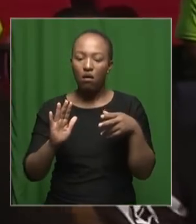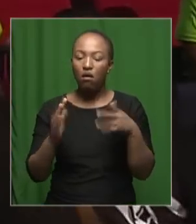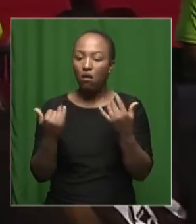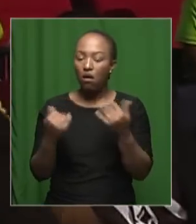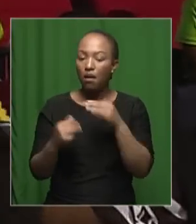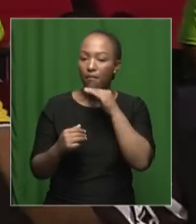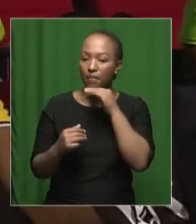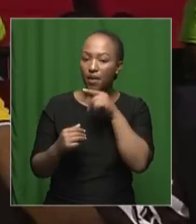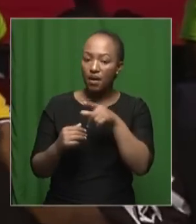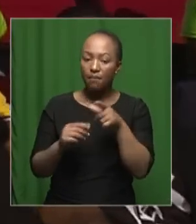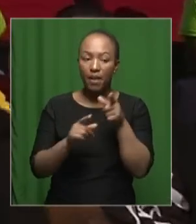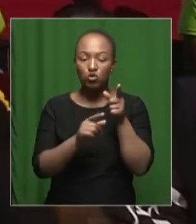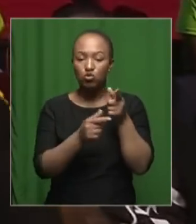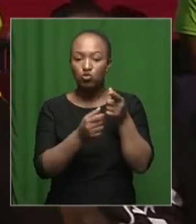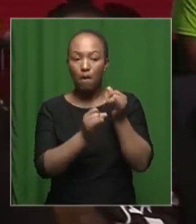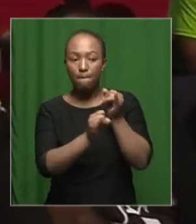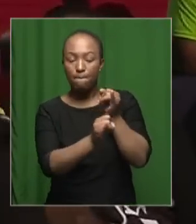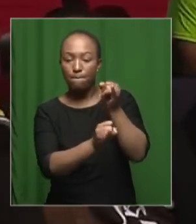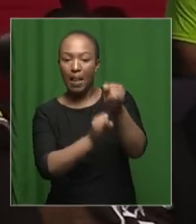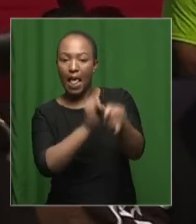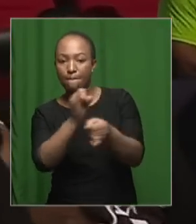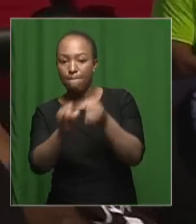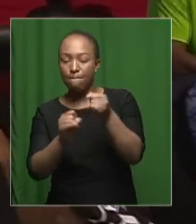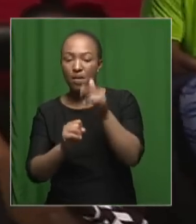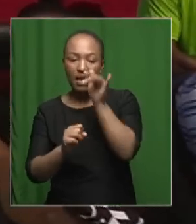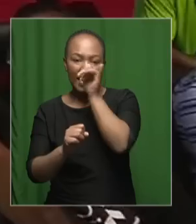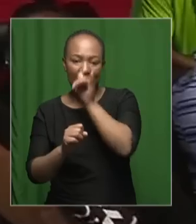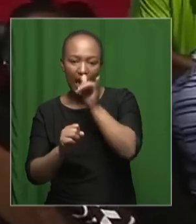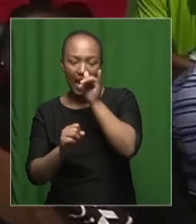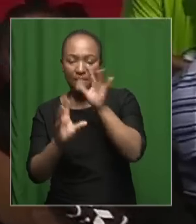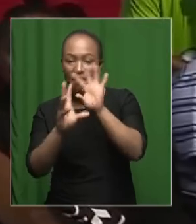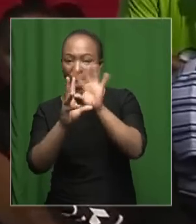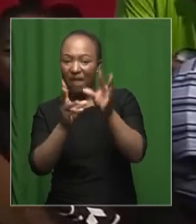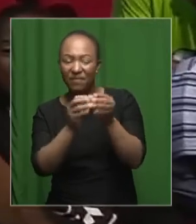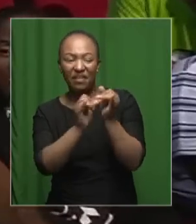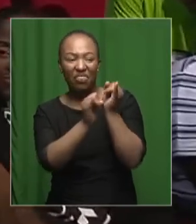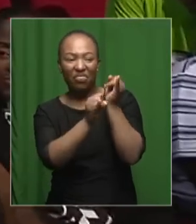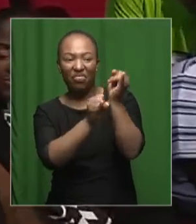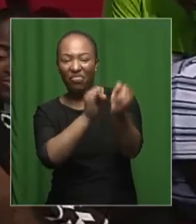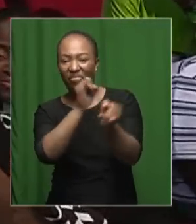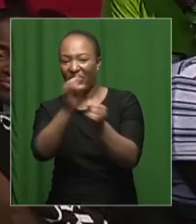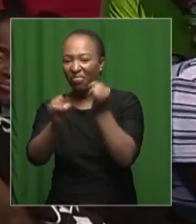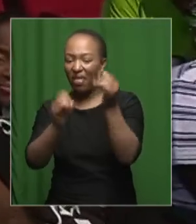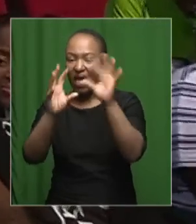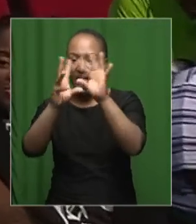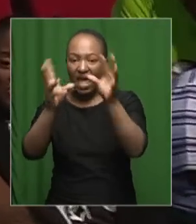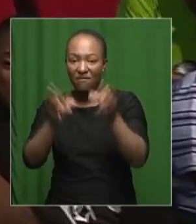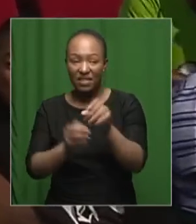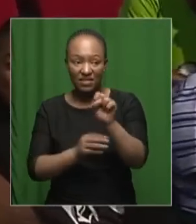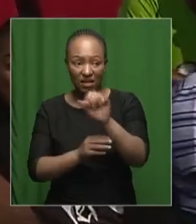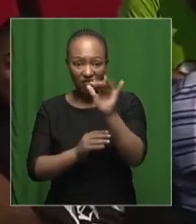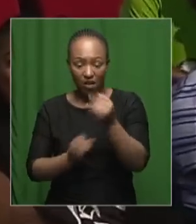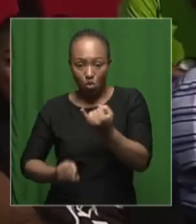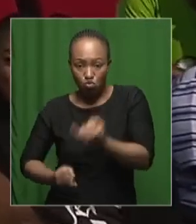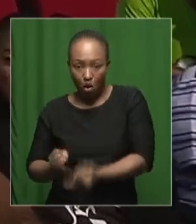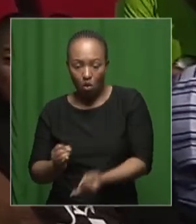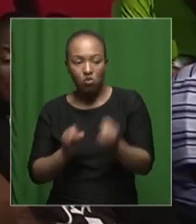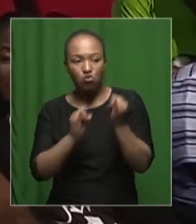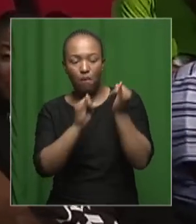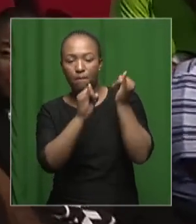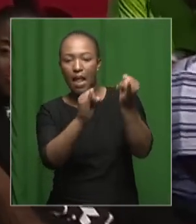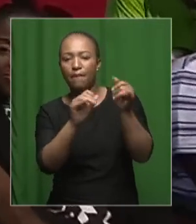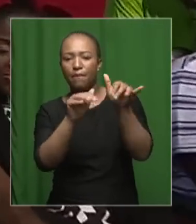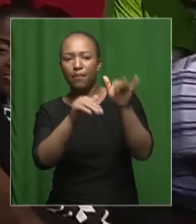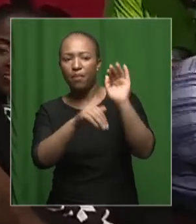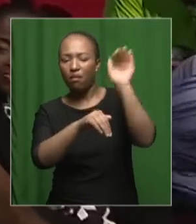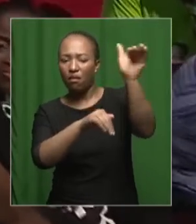same breath blame immigrants for crime and blame them for like every other problem that exists in South Africa. I think that is a very incompetent way to